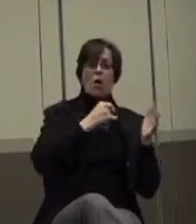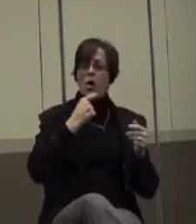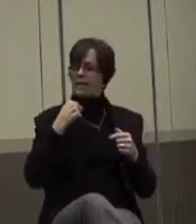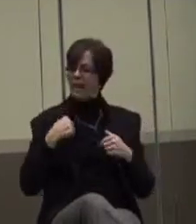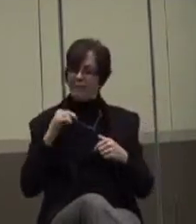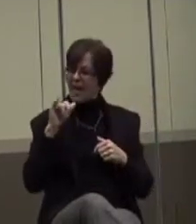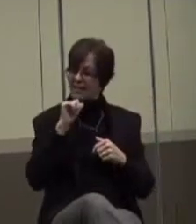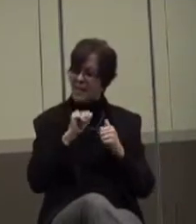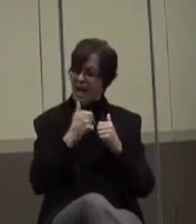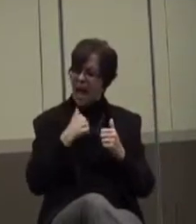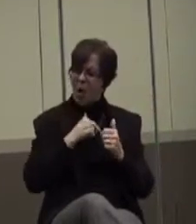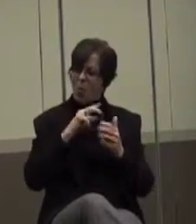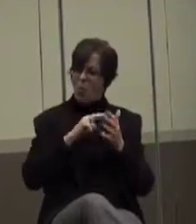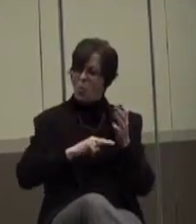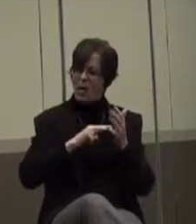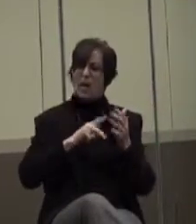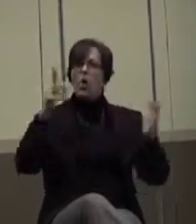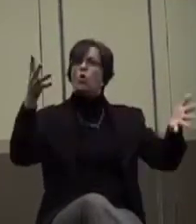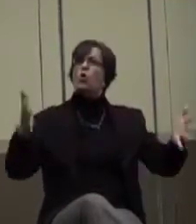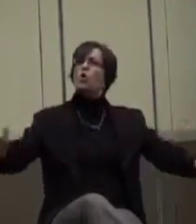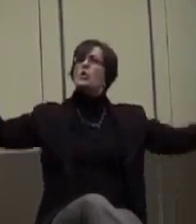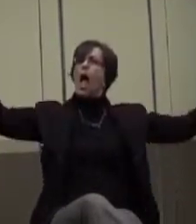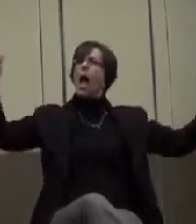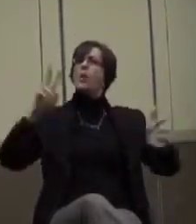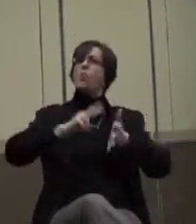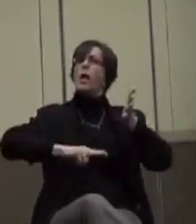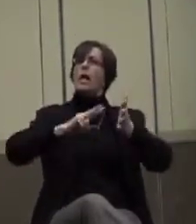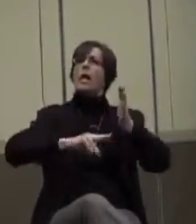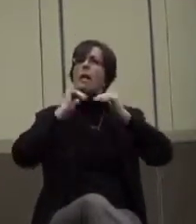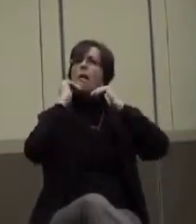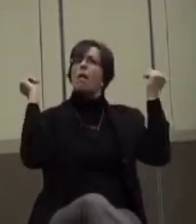read. You are done reading.